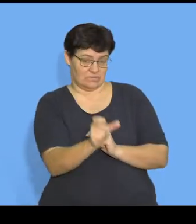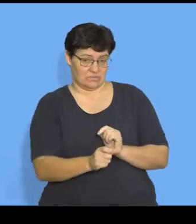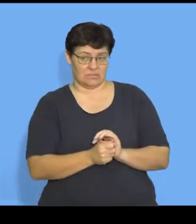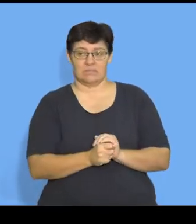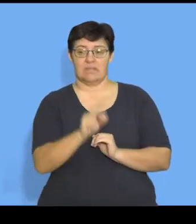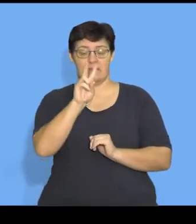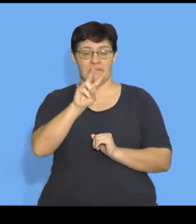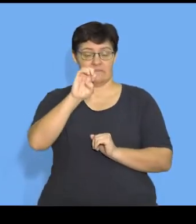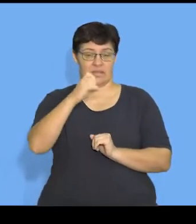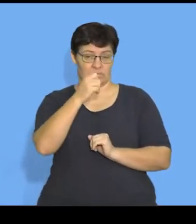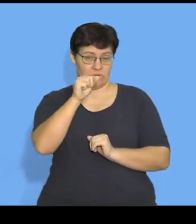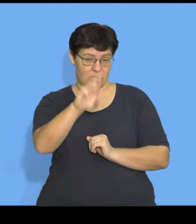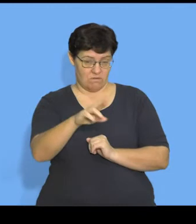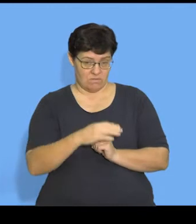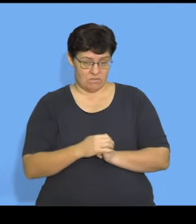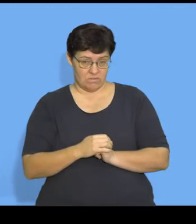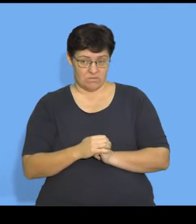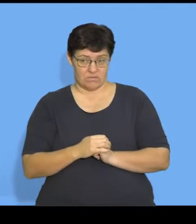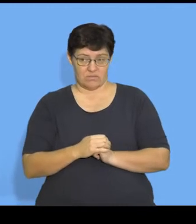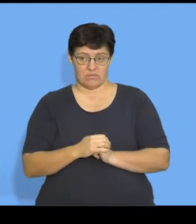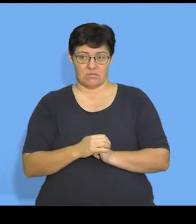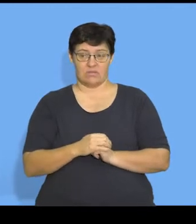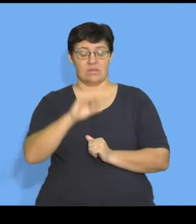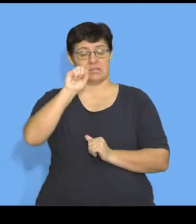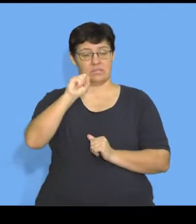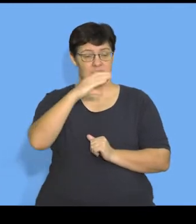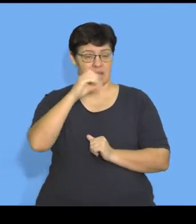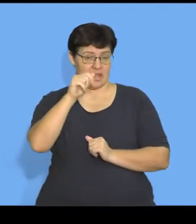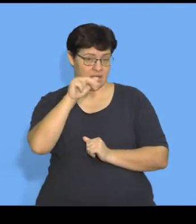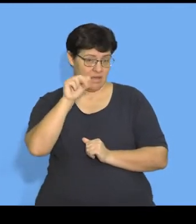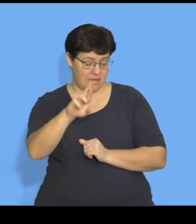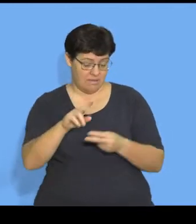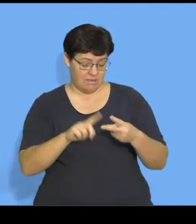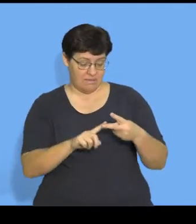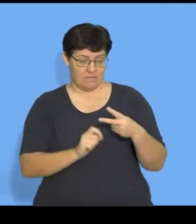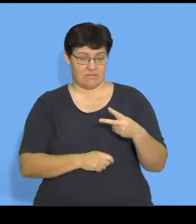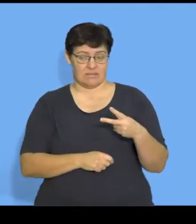vector, new term; scalar, new term;